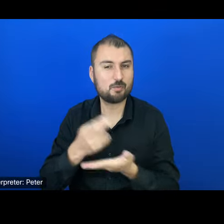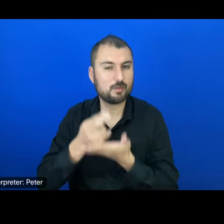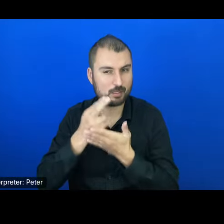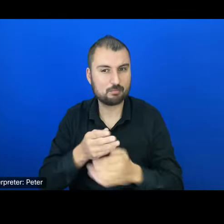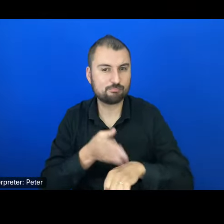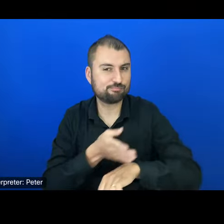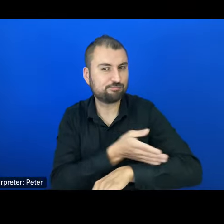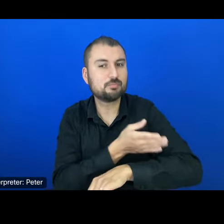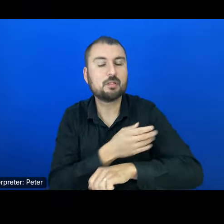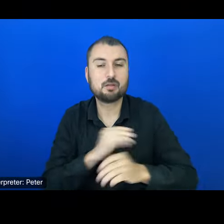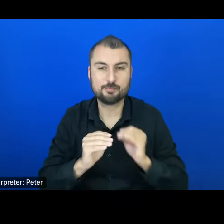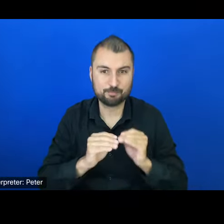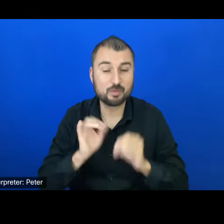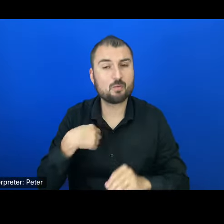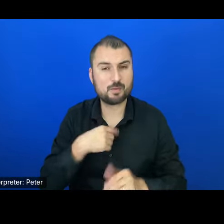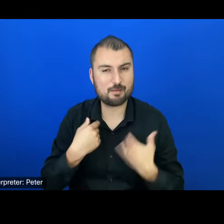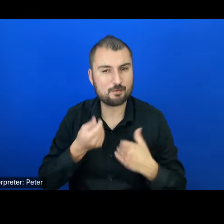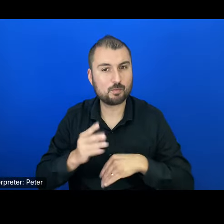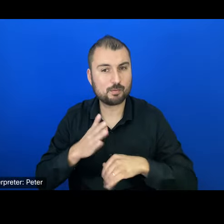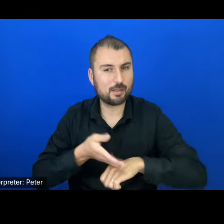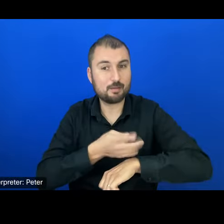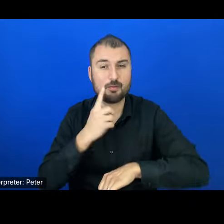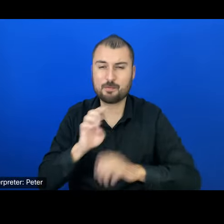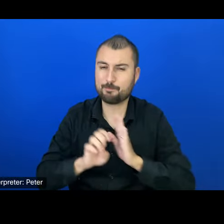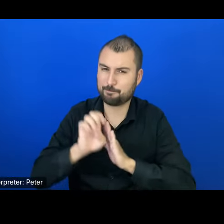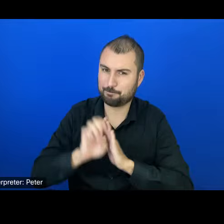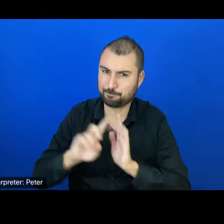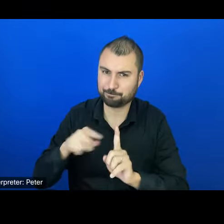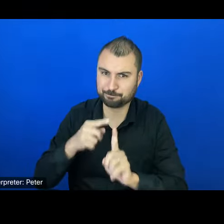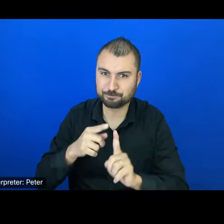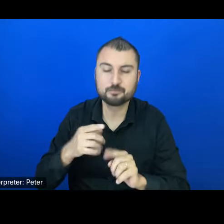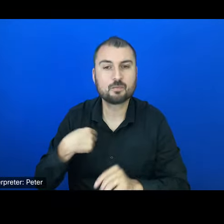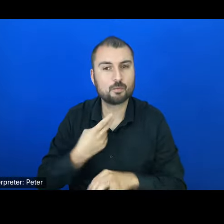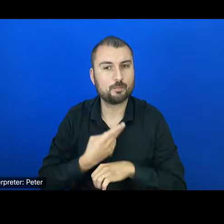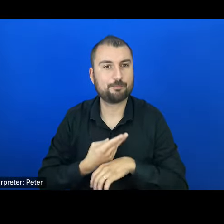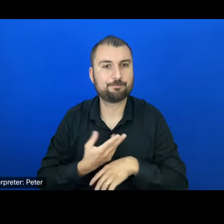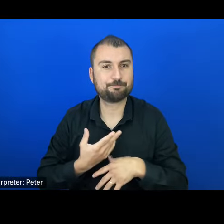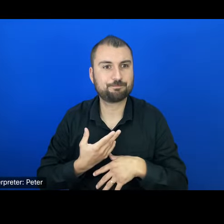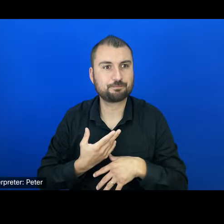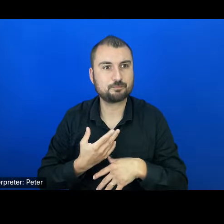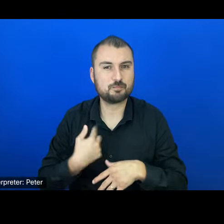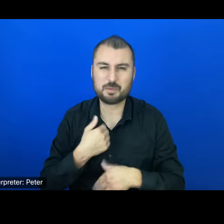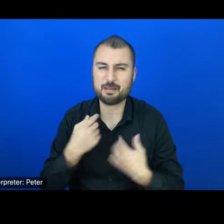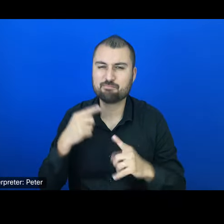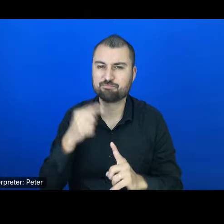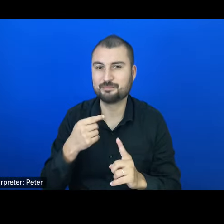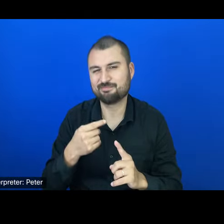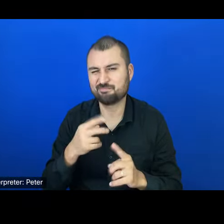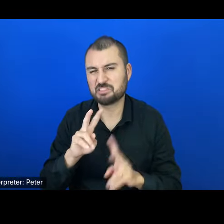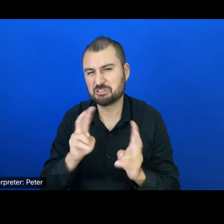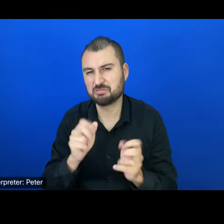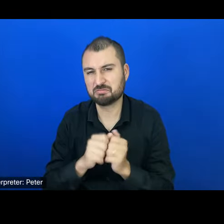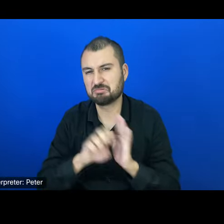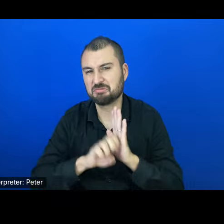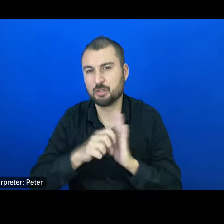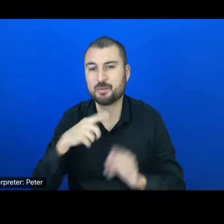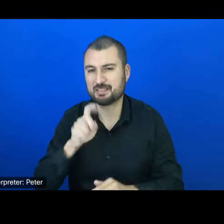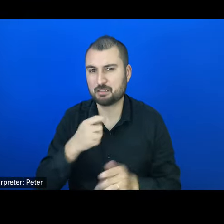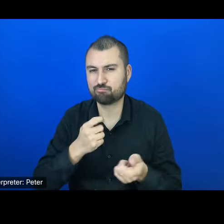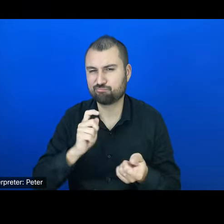repair. Got a few enhancements to an elevator. We have some issues with elevators, and we just have to make some